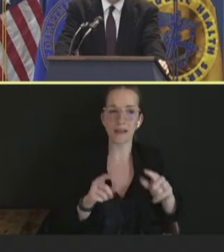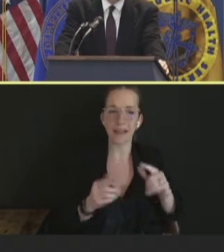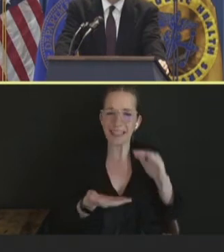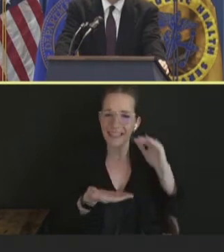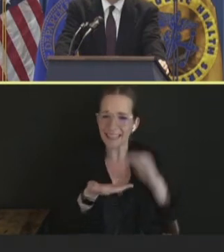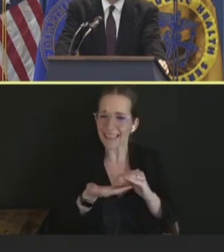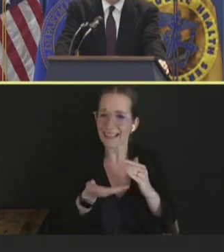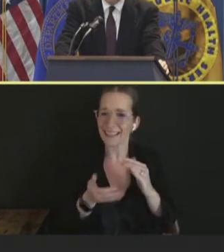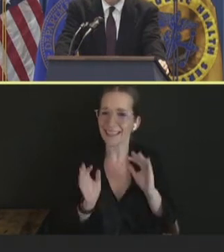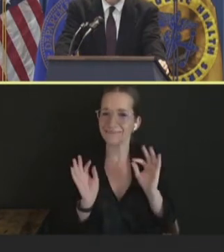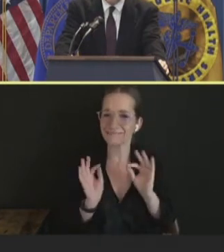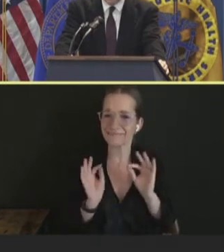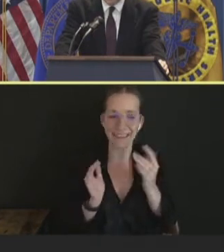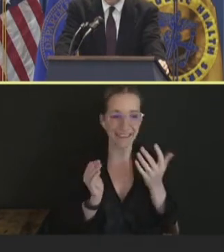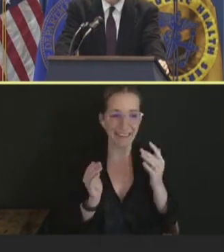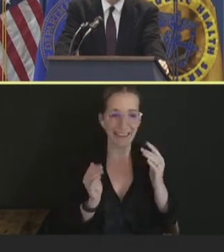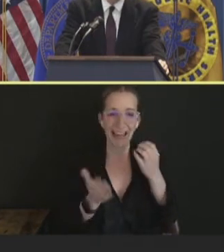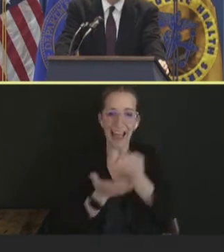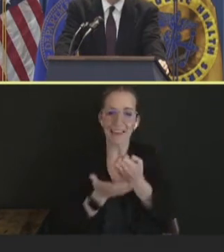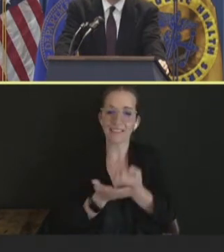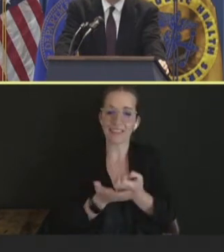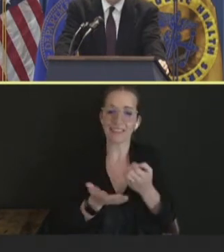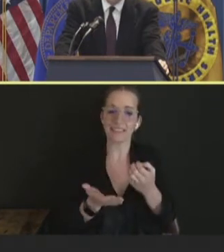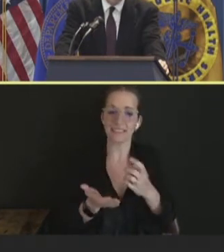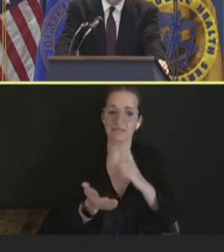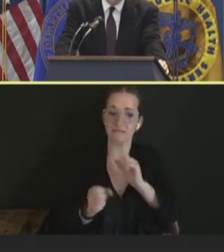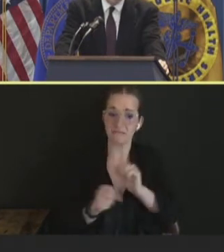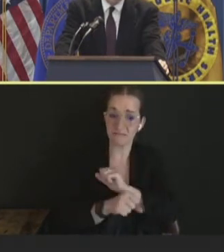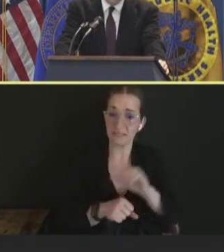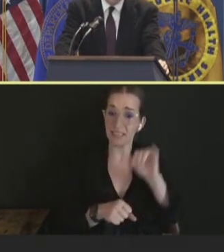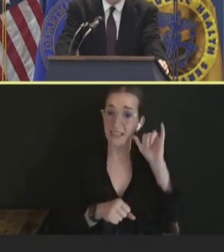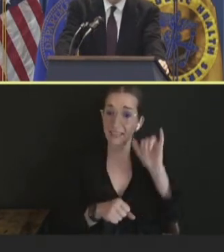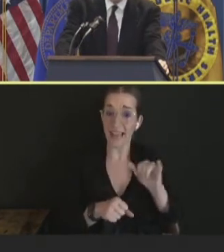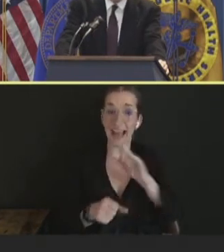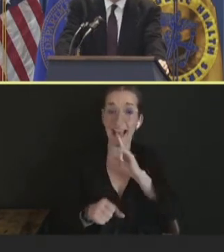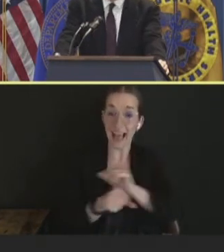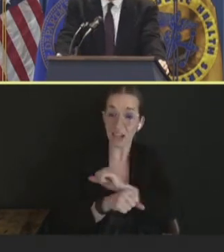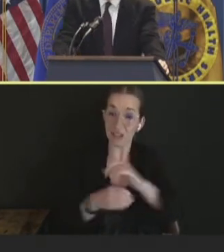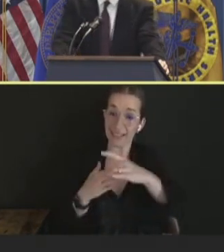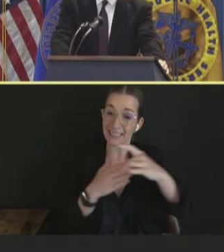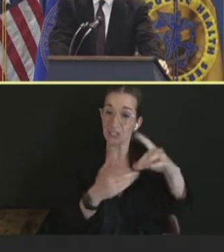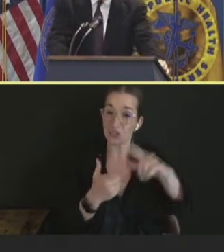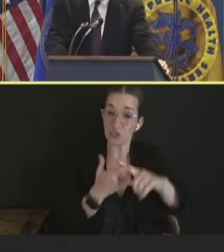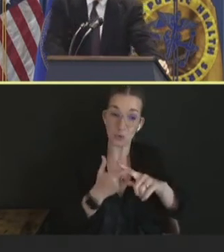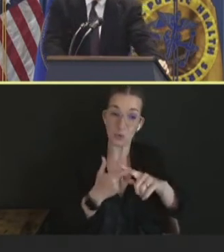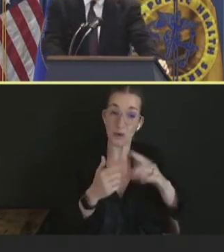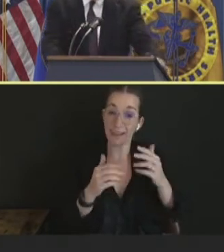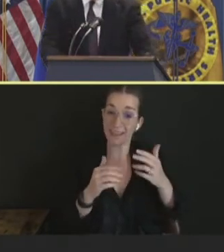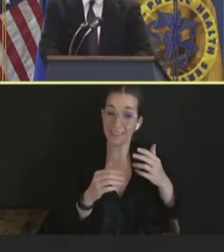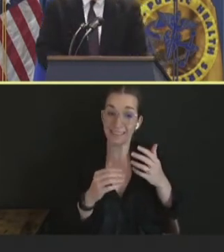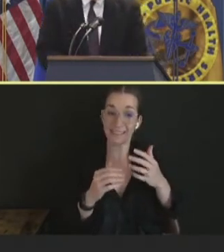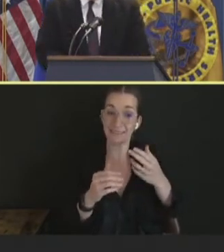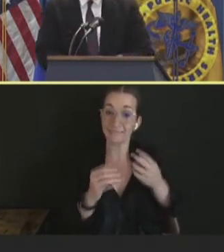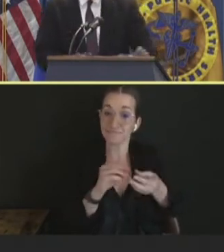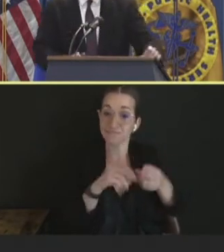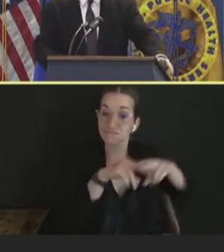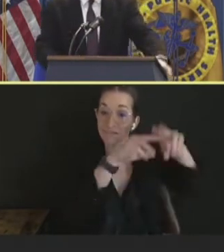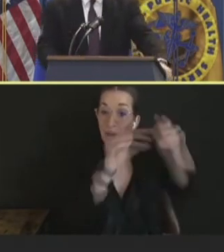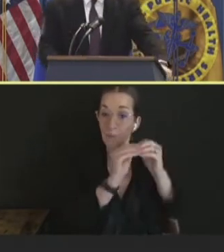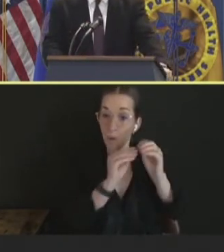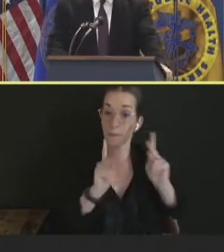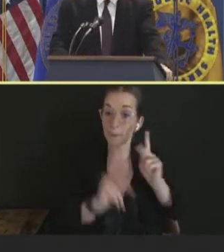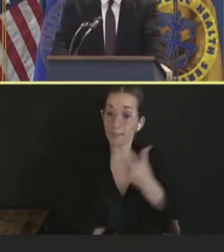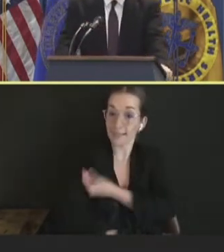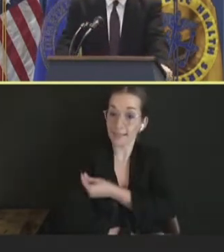not increasing that confidence necessarily leads to higher vaccine uptake. In short, it's a really complex issue, and addressing